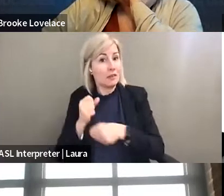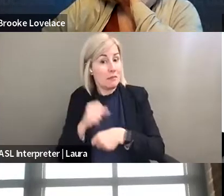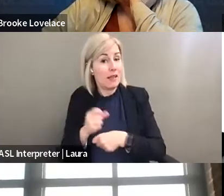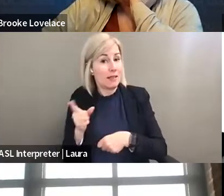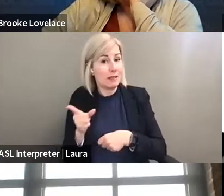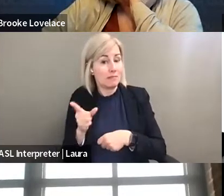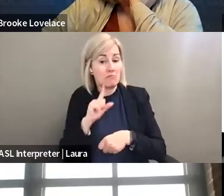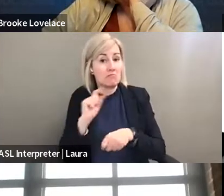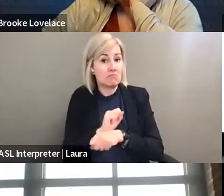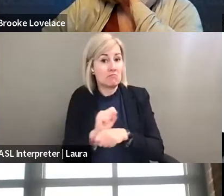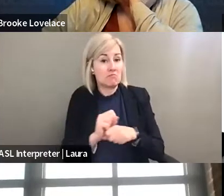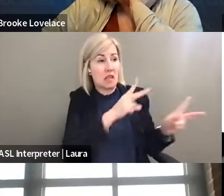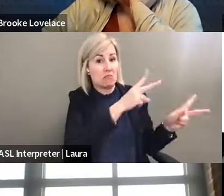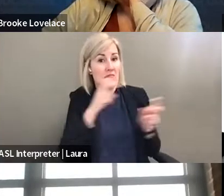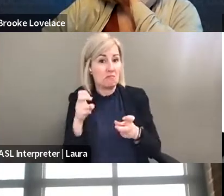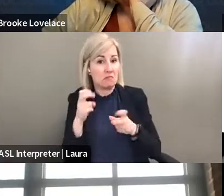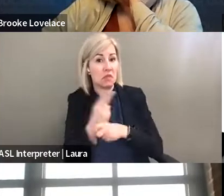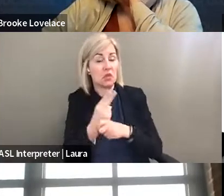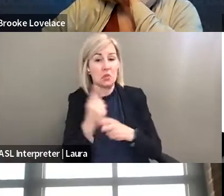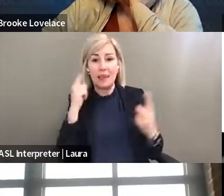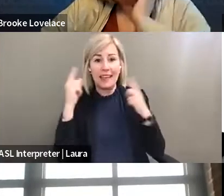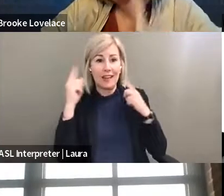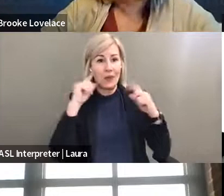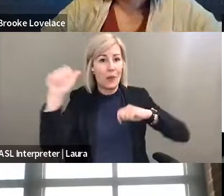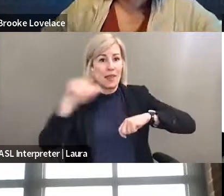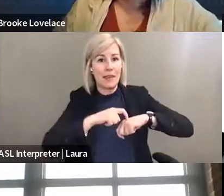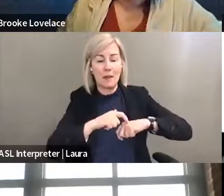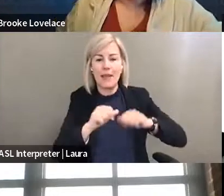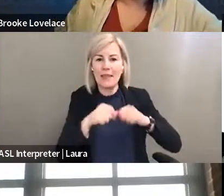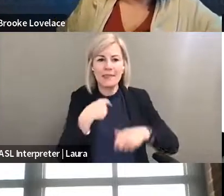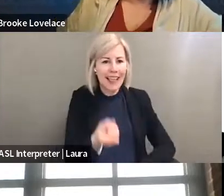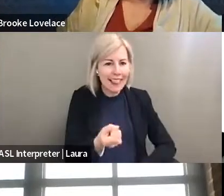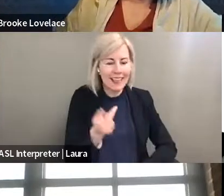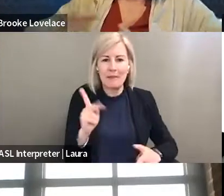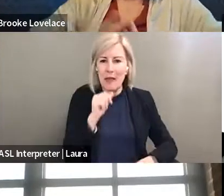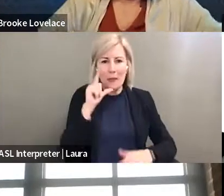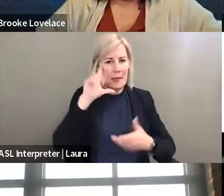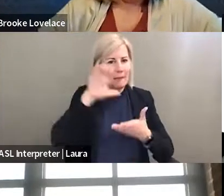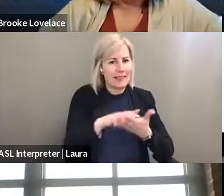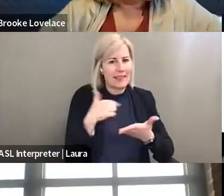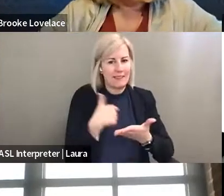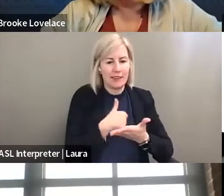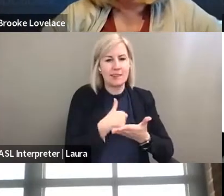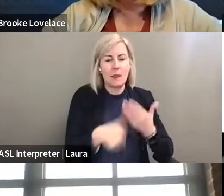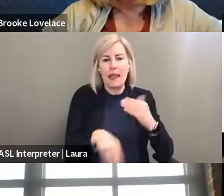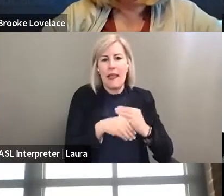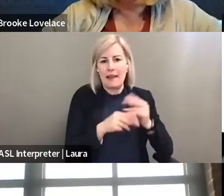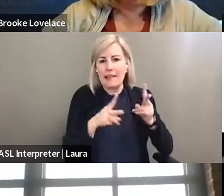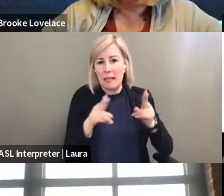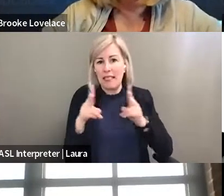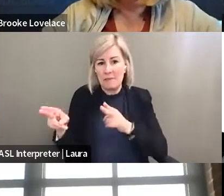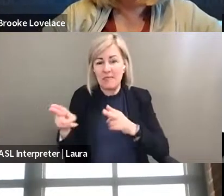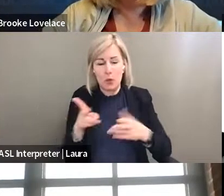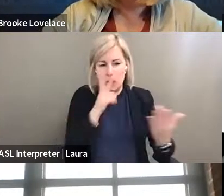Yeah. We hear it all the time, and we keep telling people, and I don't think they believe us. So we added some clips in those